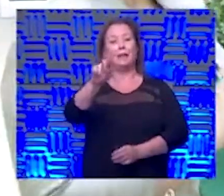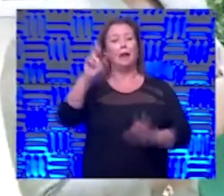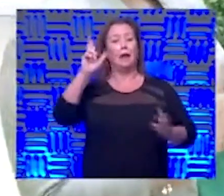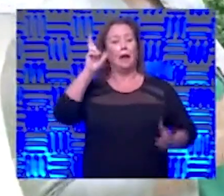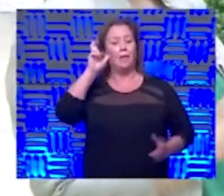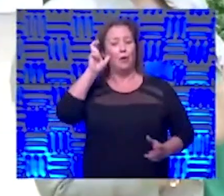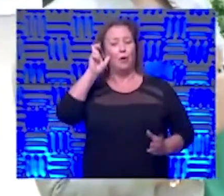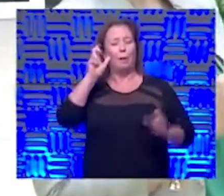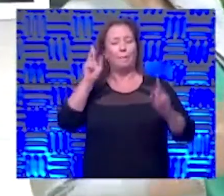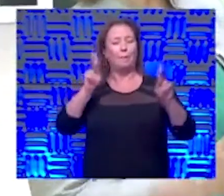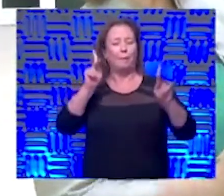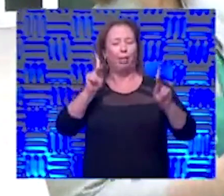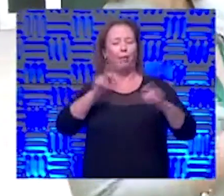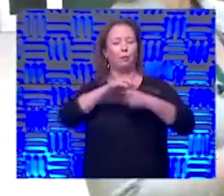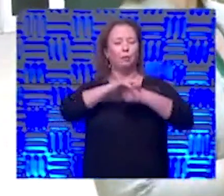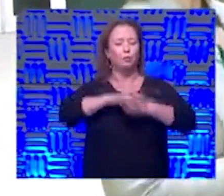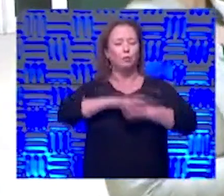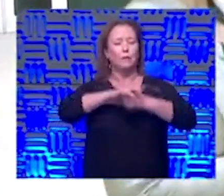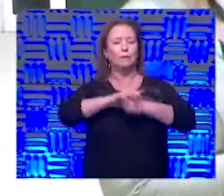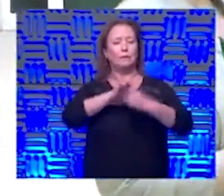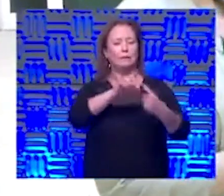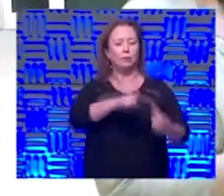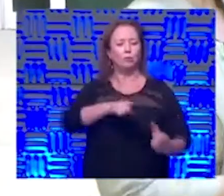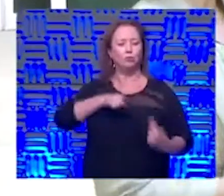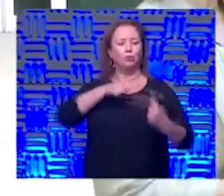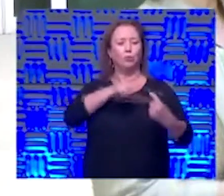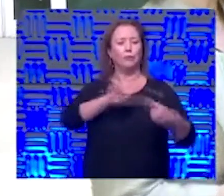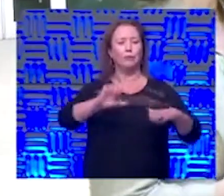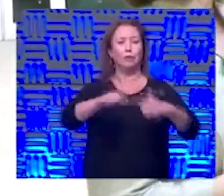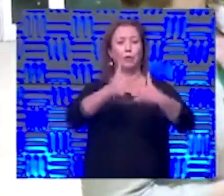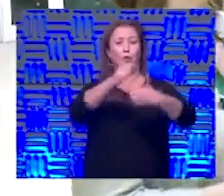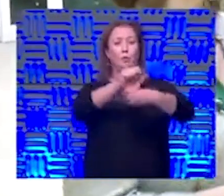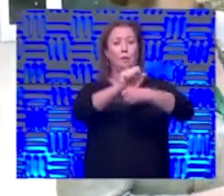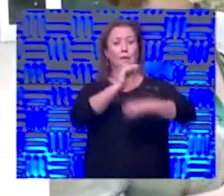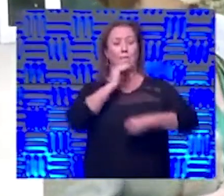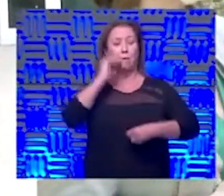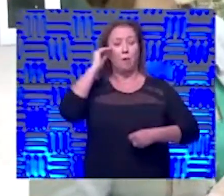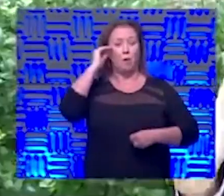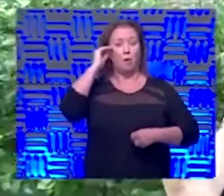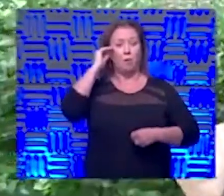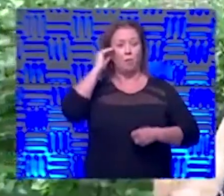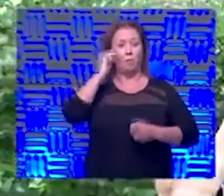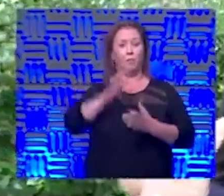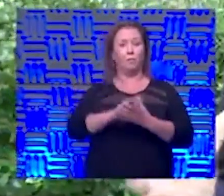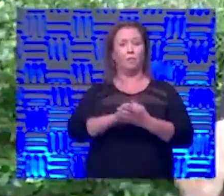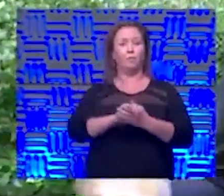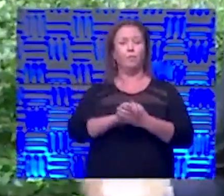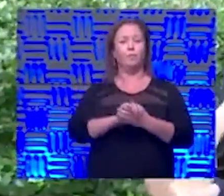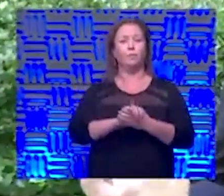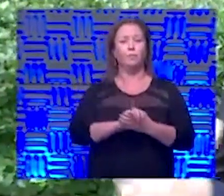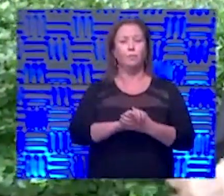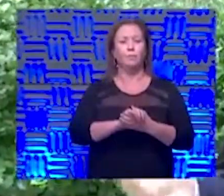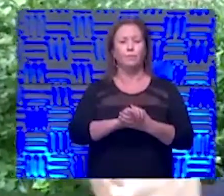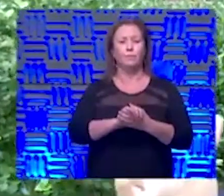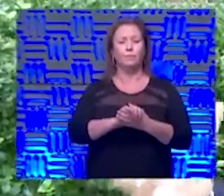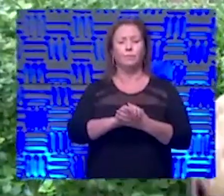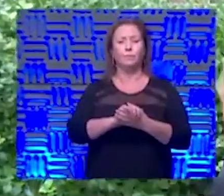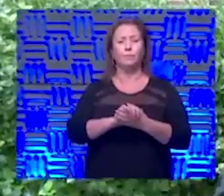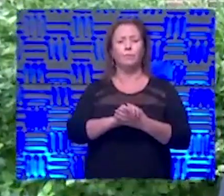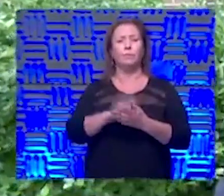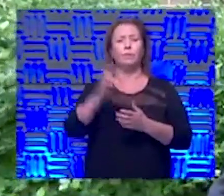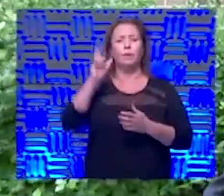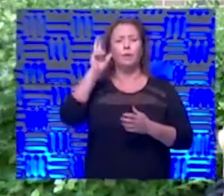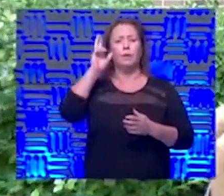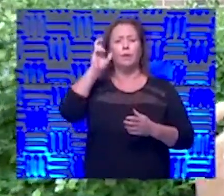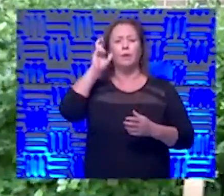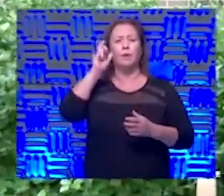people having a lot of stress and difficulties and challenges trying to get used to working from home. What are you hearing from people? People are having to juggle between the two. We've